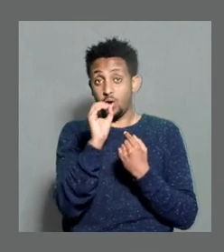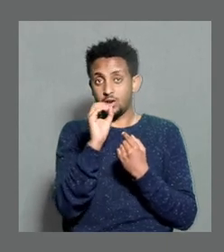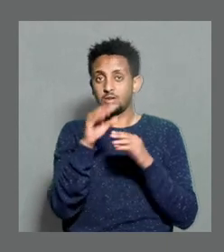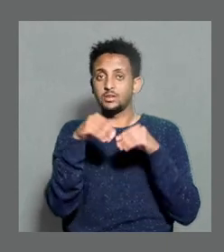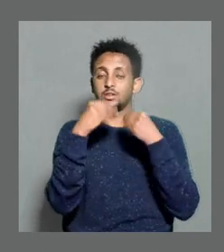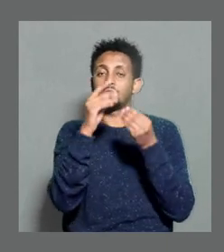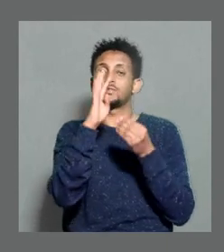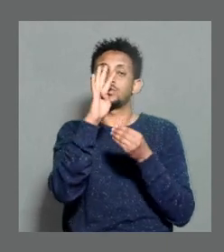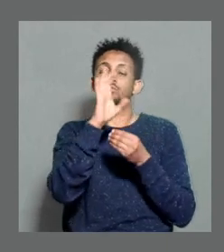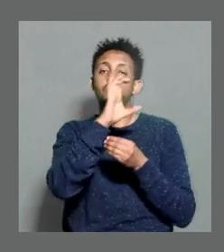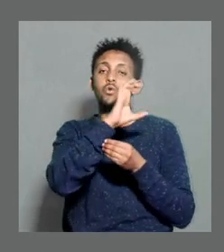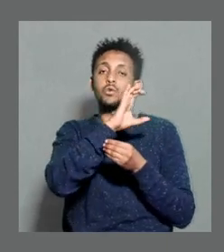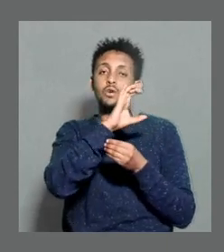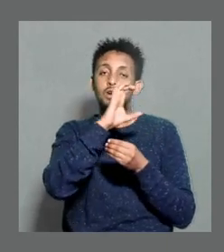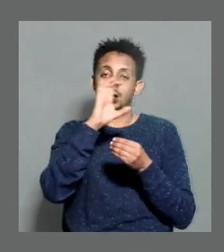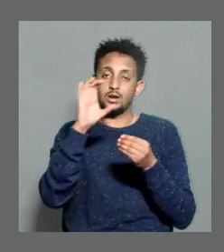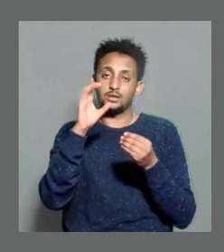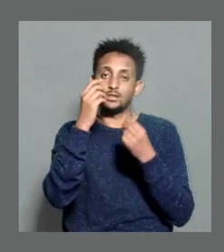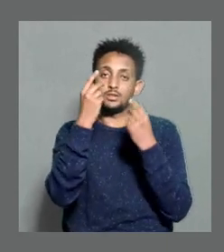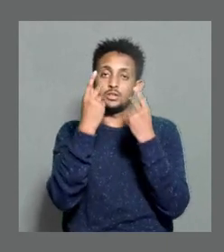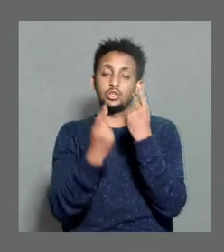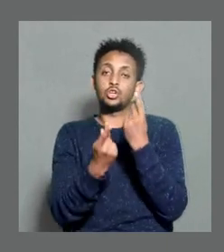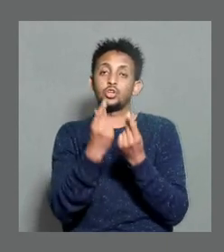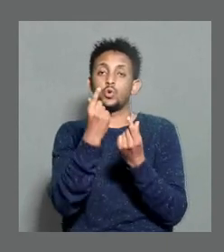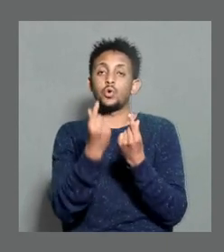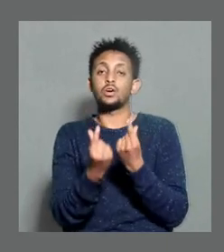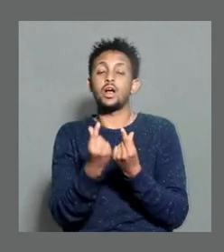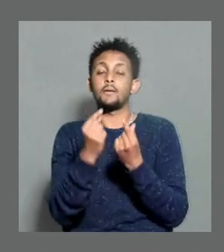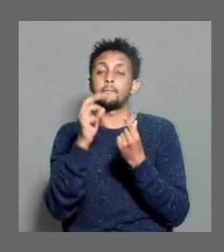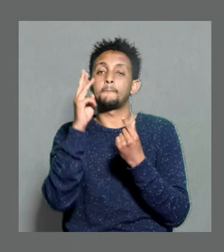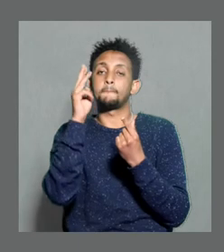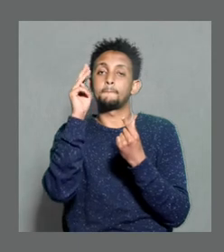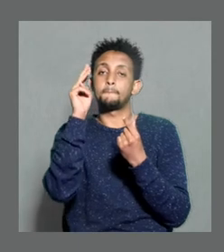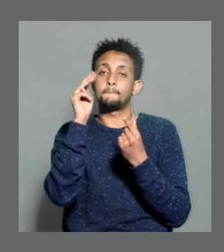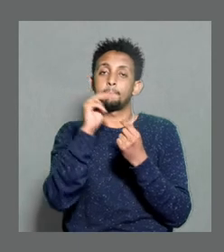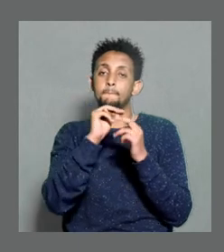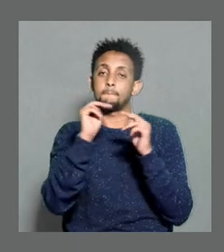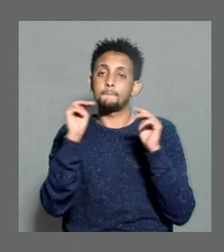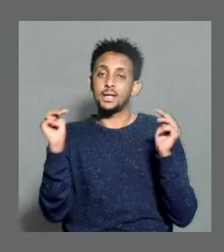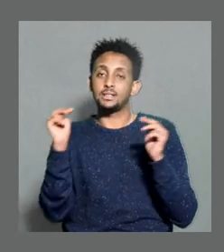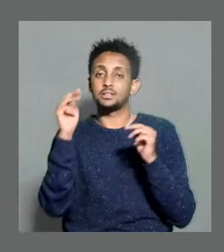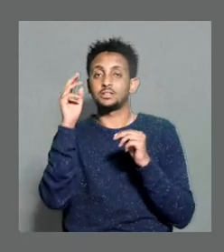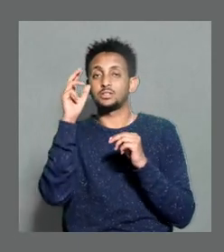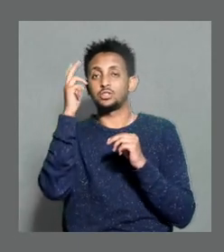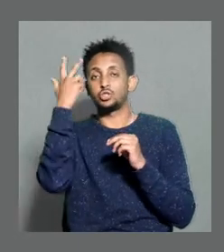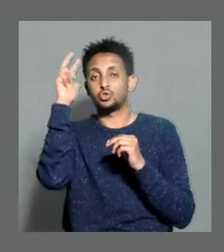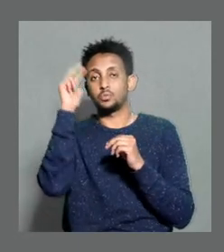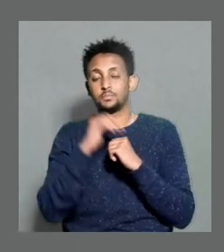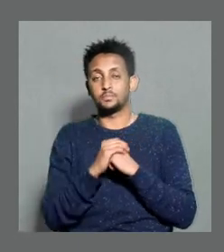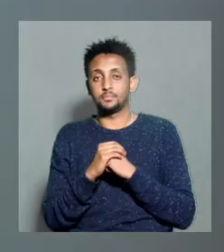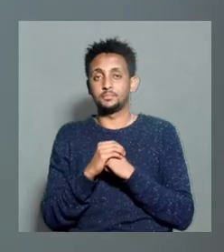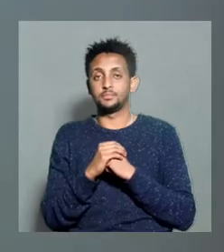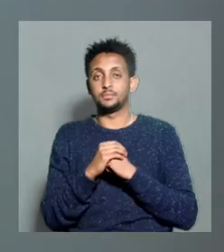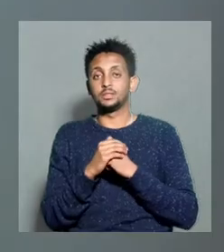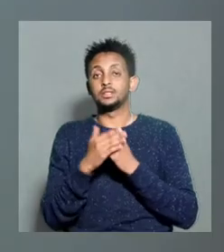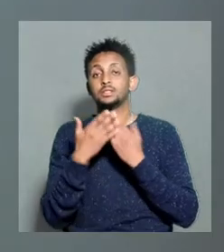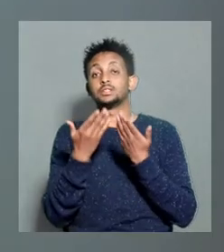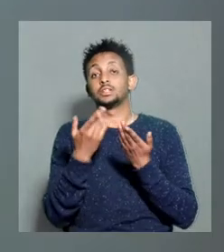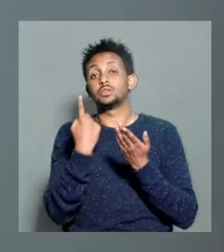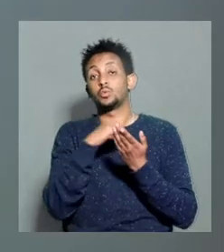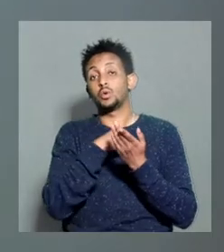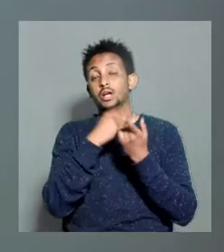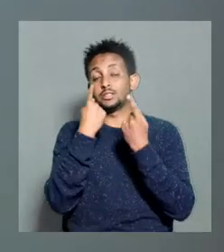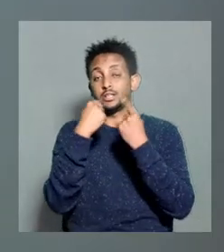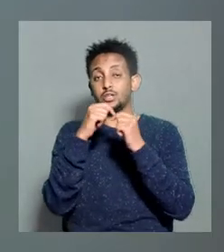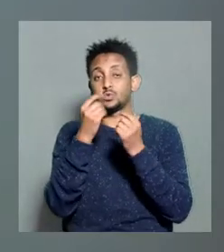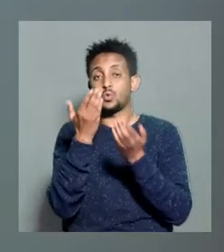us 400 kilogram meter cube. Then when you are